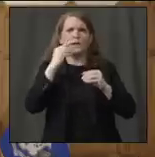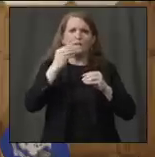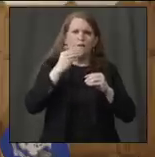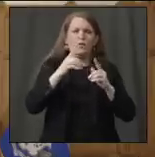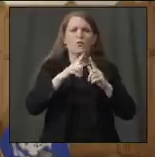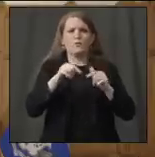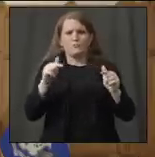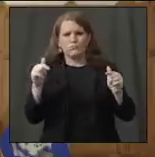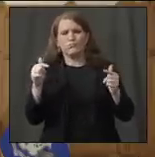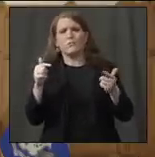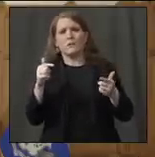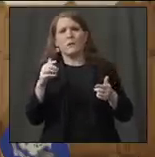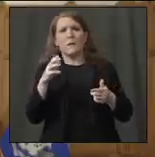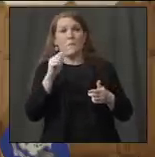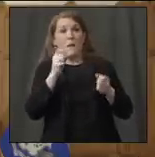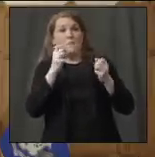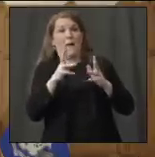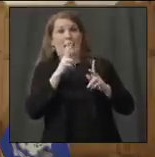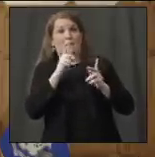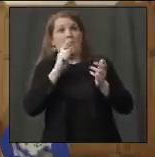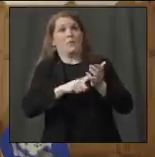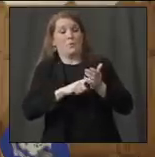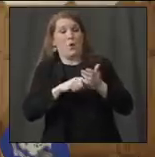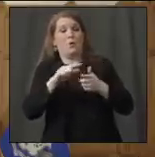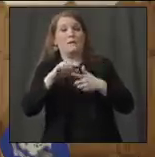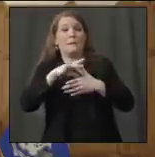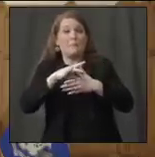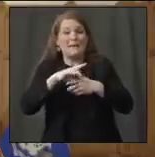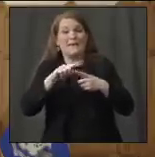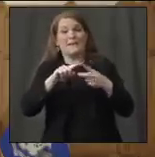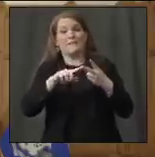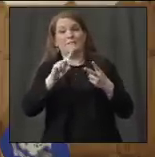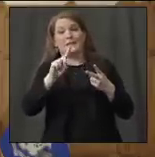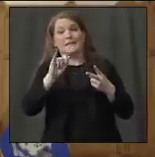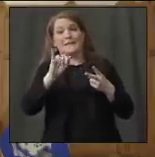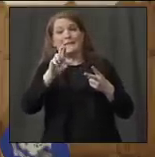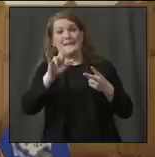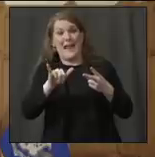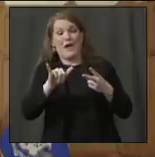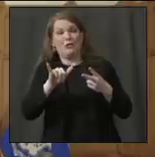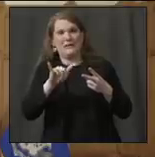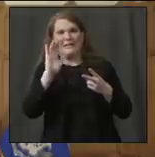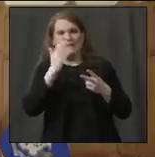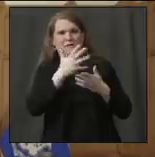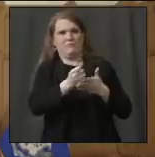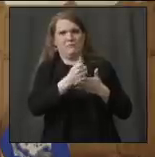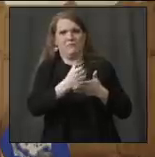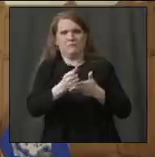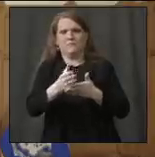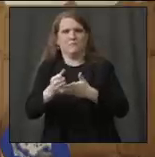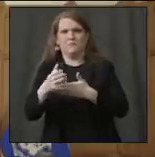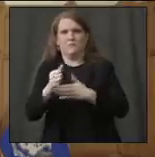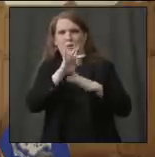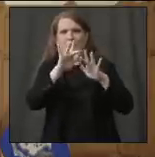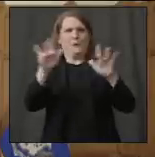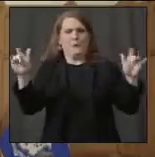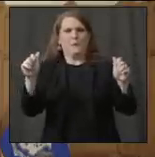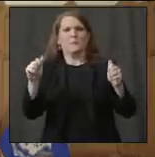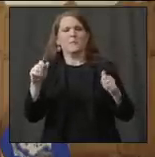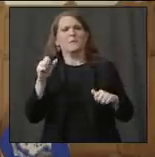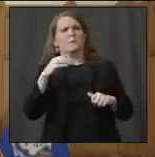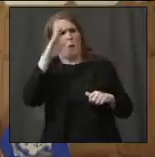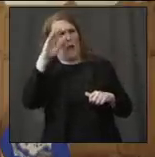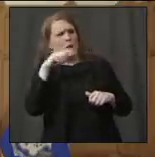Commissioner, in the meat department and dairy. You mentioned working with grocery stores to make sure they are well maintained. Could you talk about